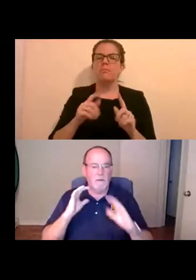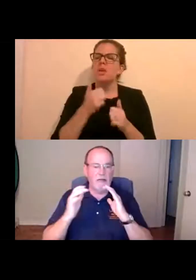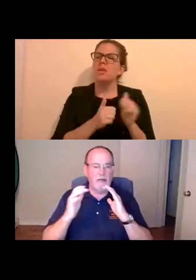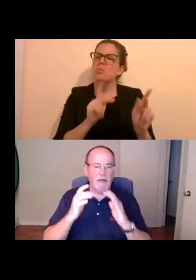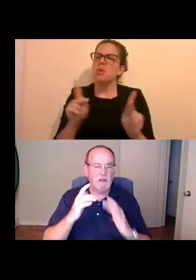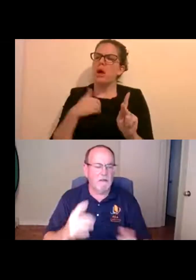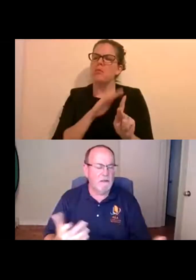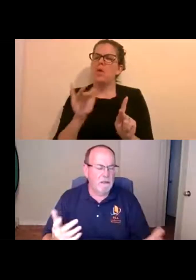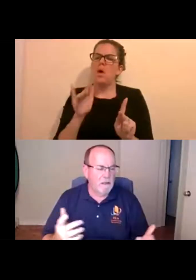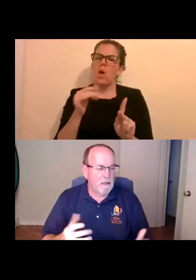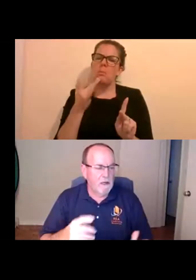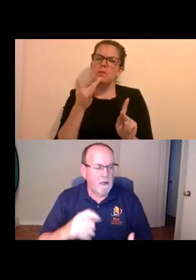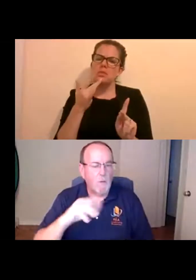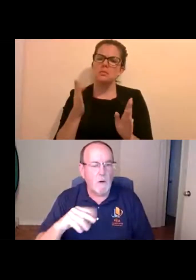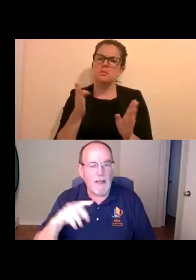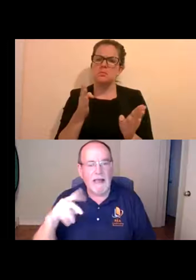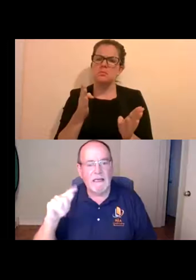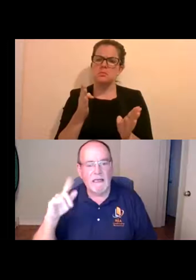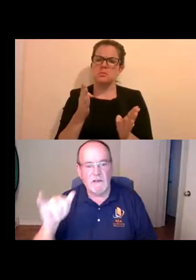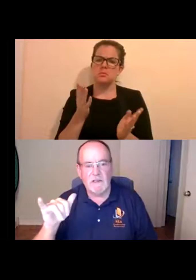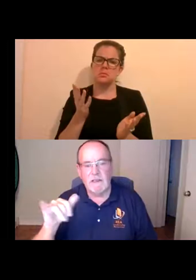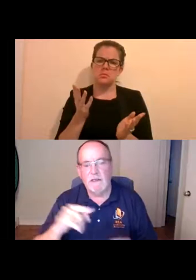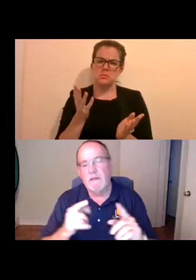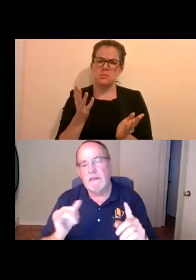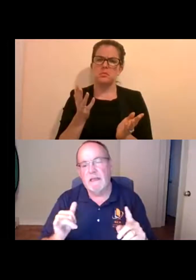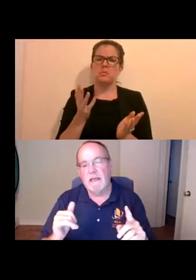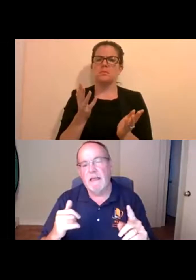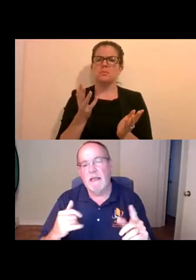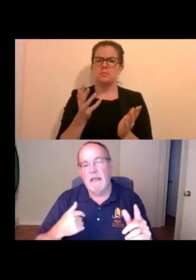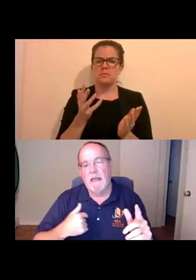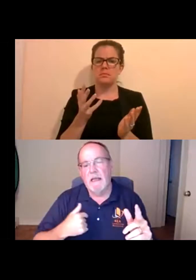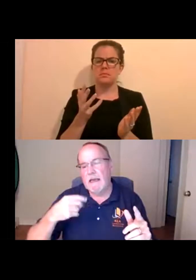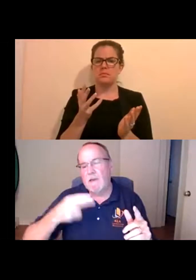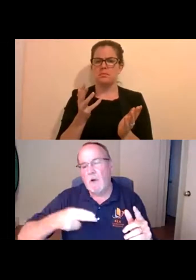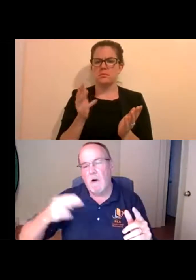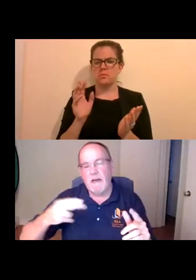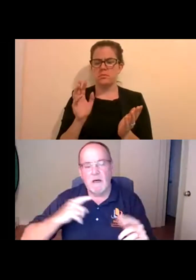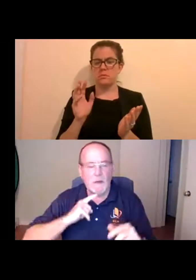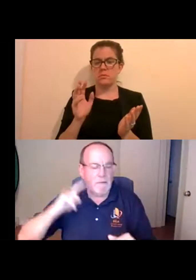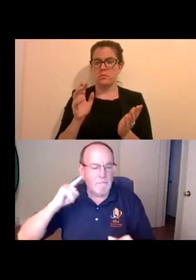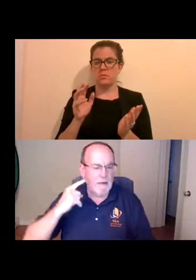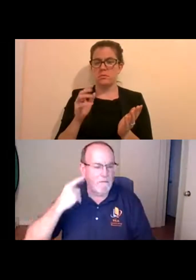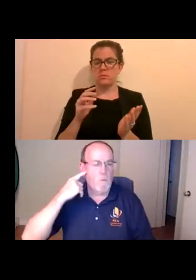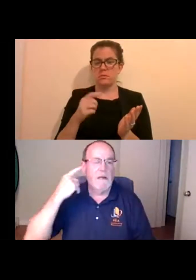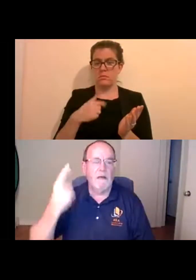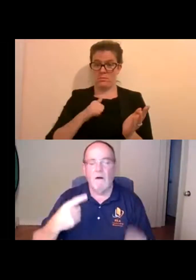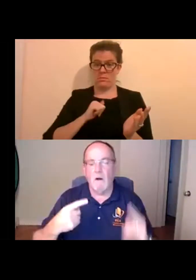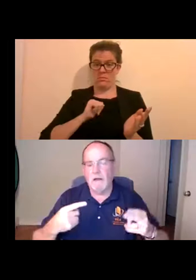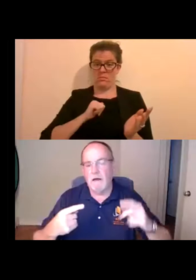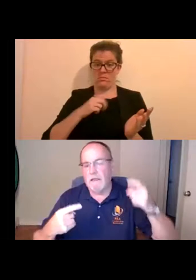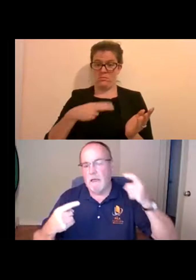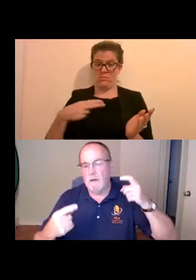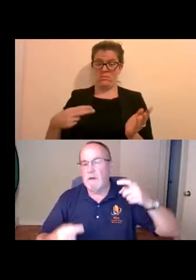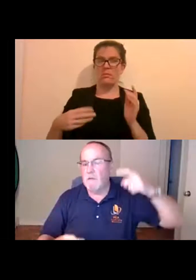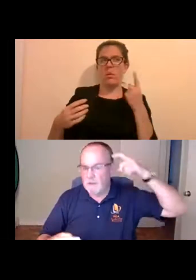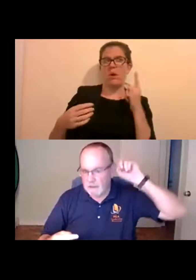of communication modalities and different things like that. I am hard of hearing. I'm deaf in one ear and hard of hearing